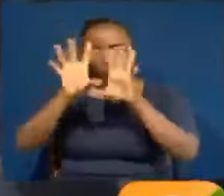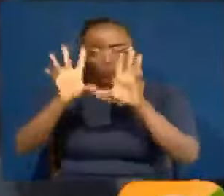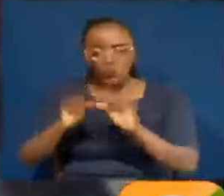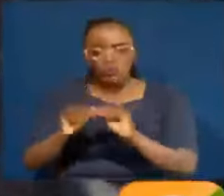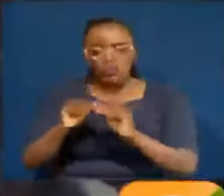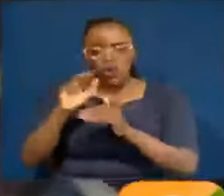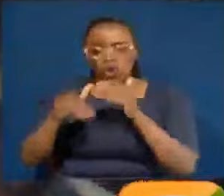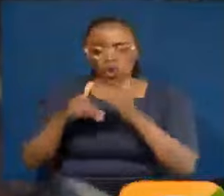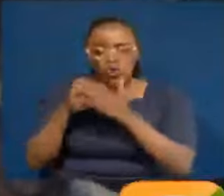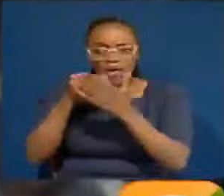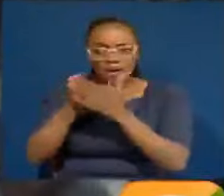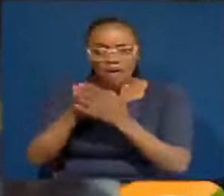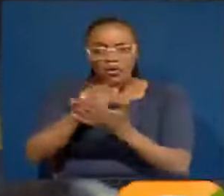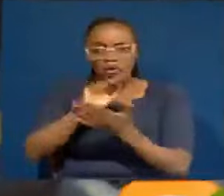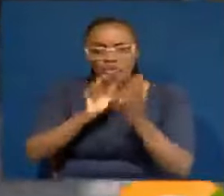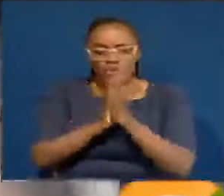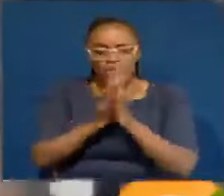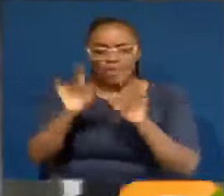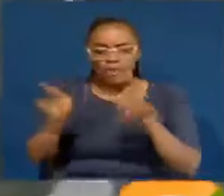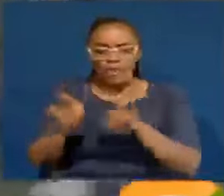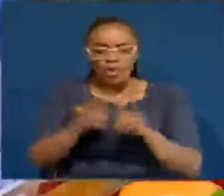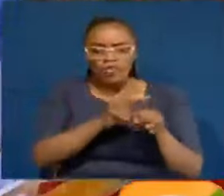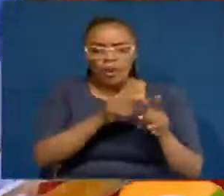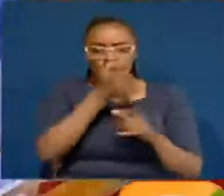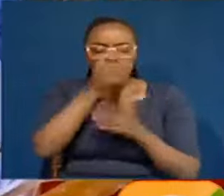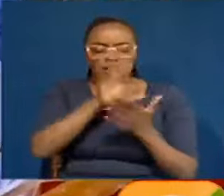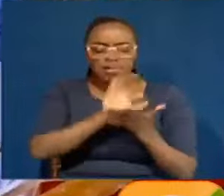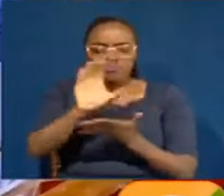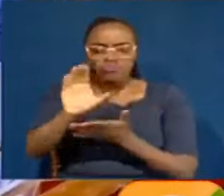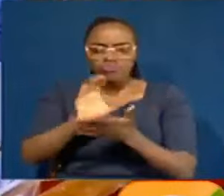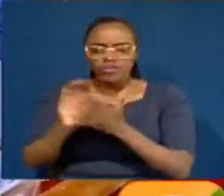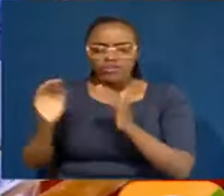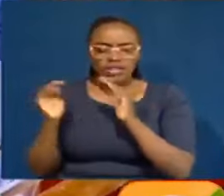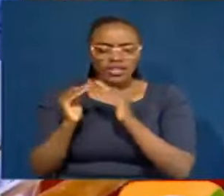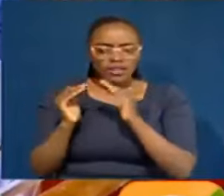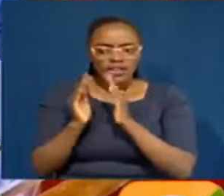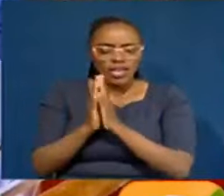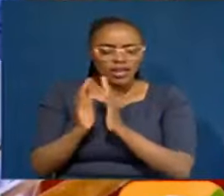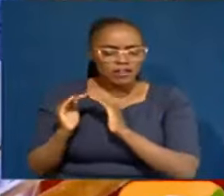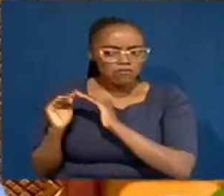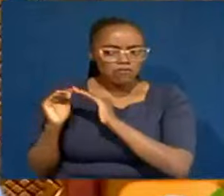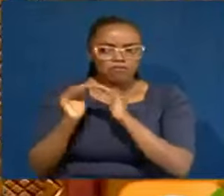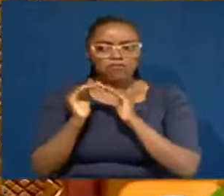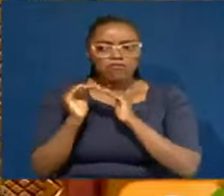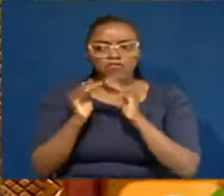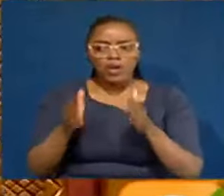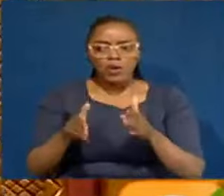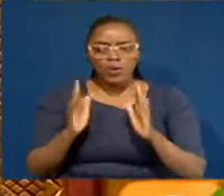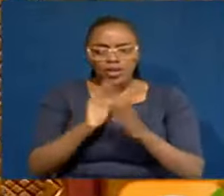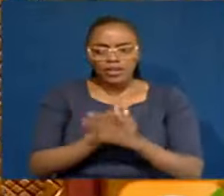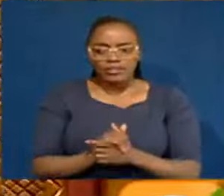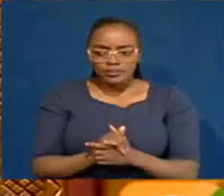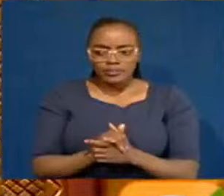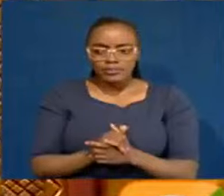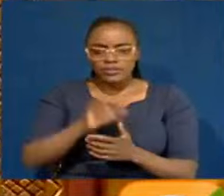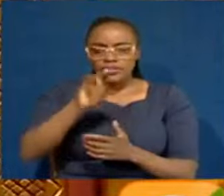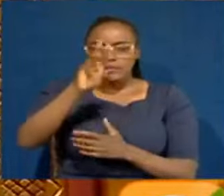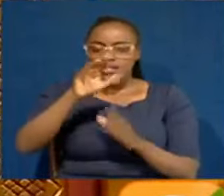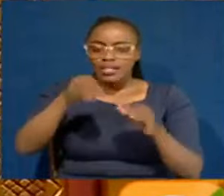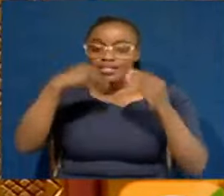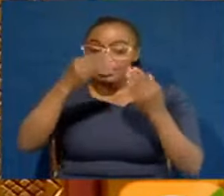all the bursaries into a common basket for better disbursement in an equitable and fair manner. We have an MCA giving